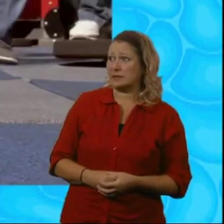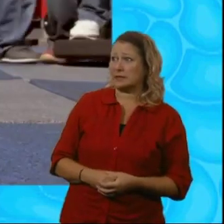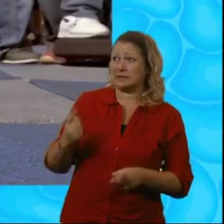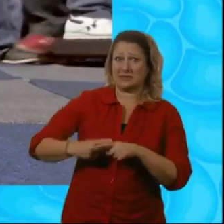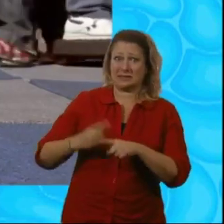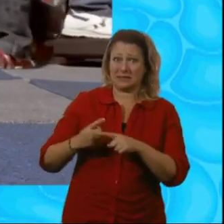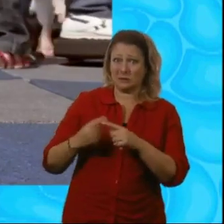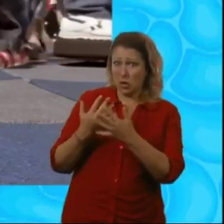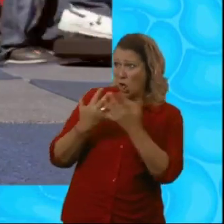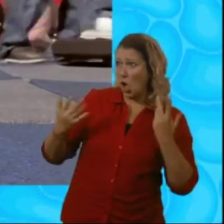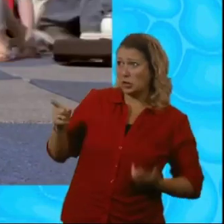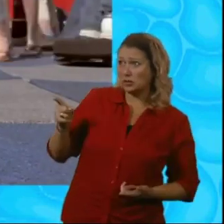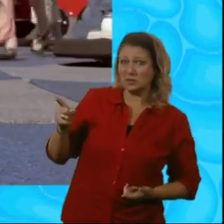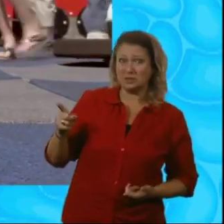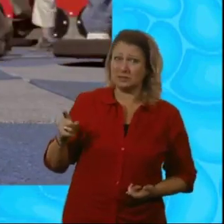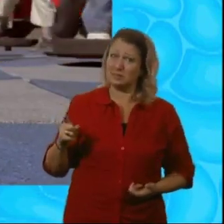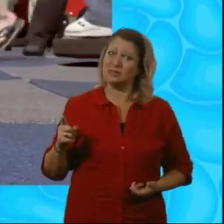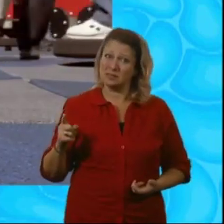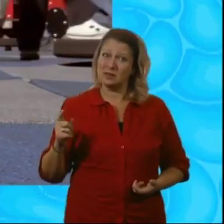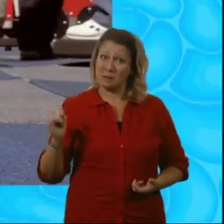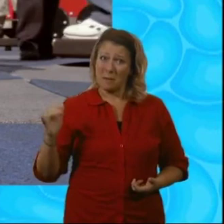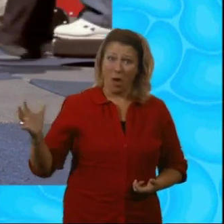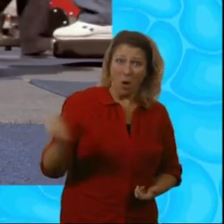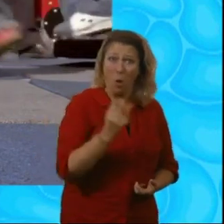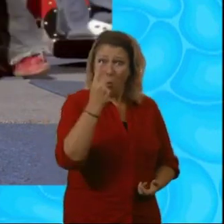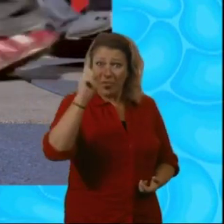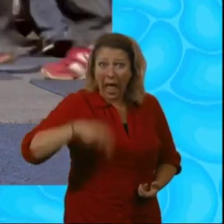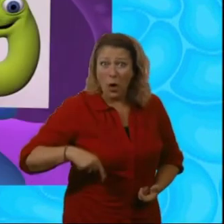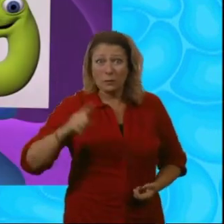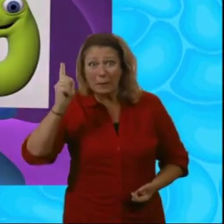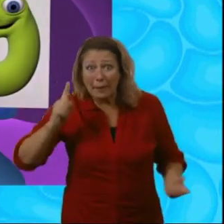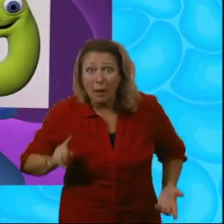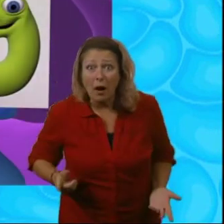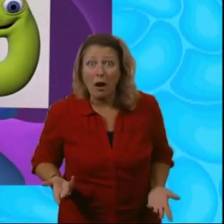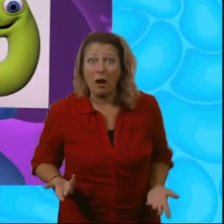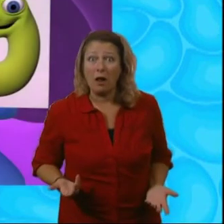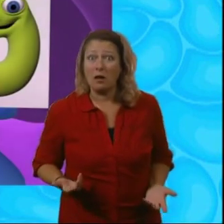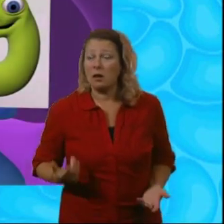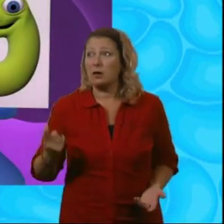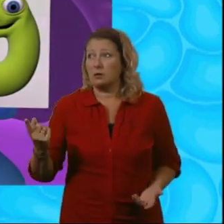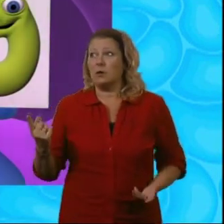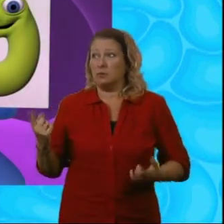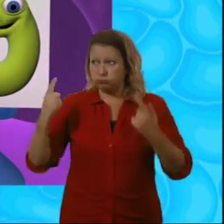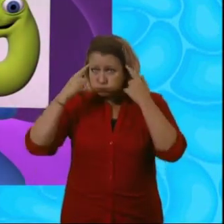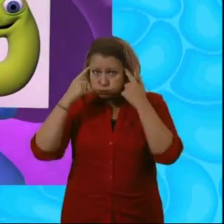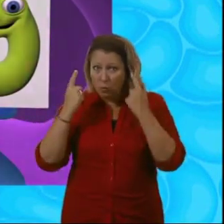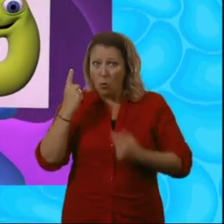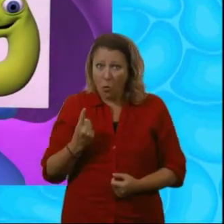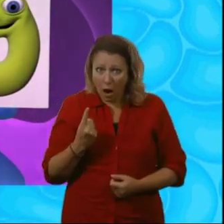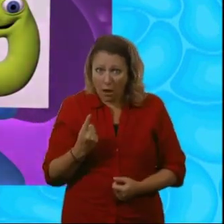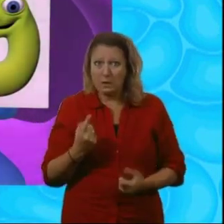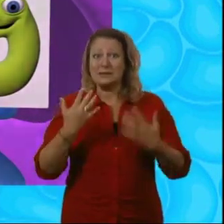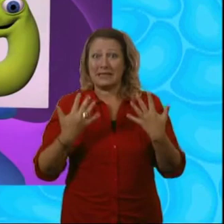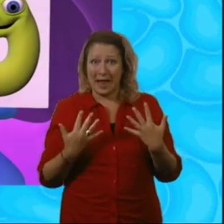There's a lot of people round here. The number taker might take 1,000 people. Sending brain gain.